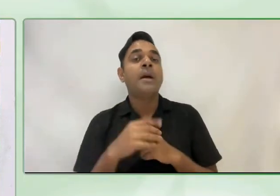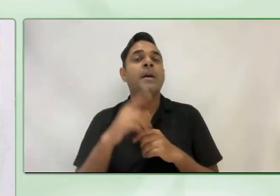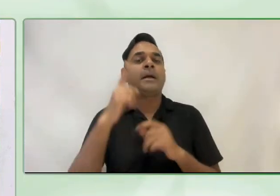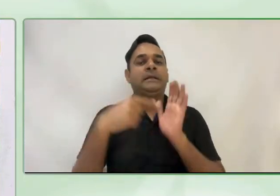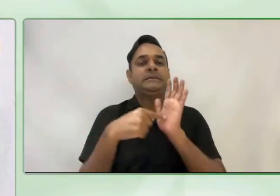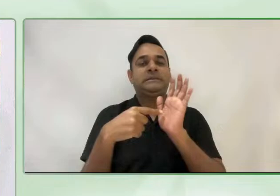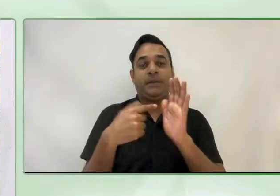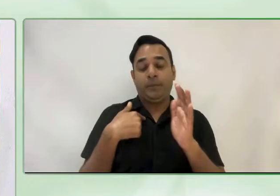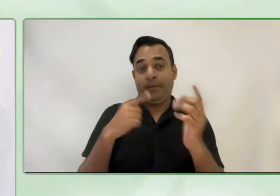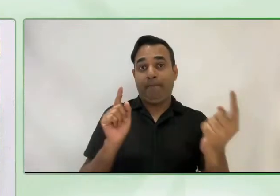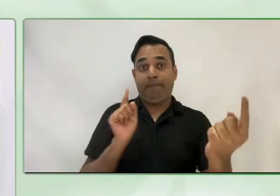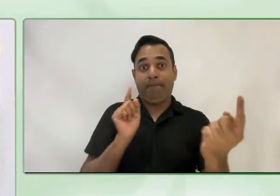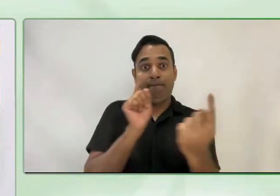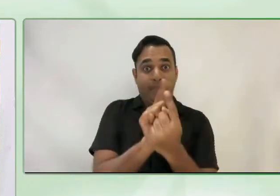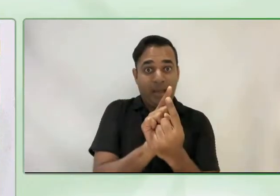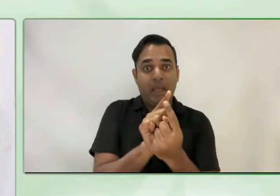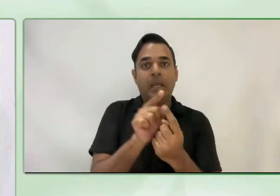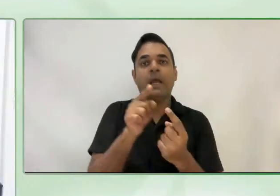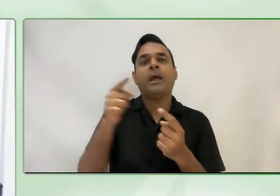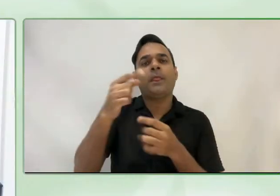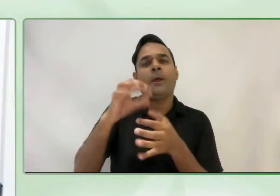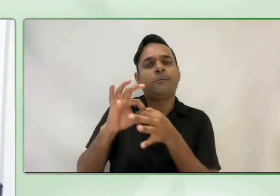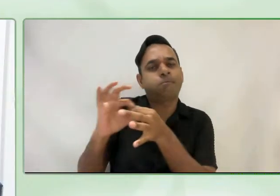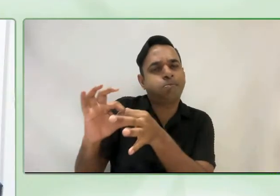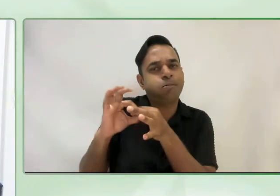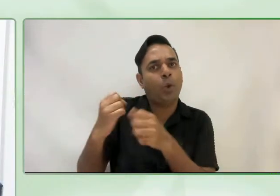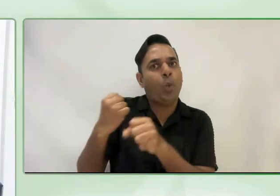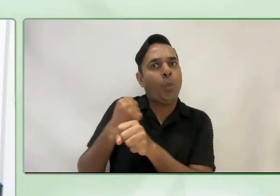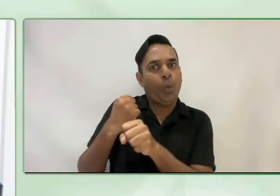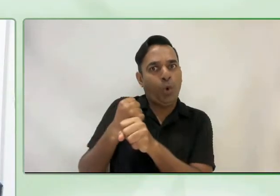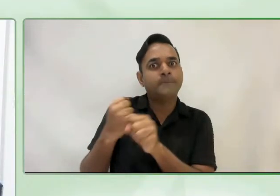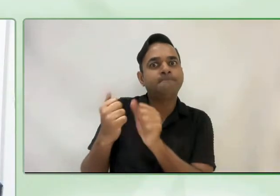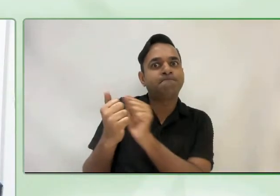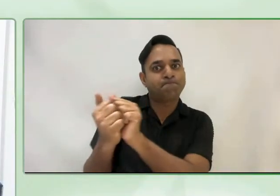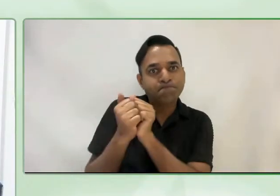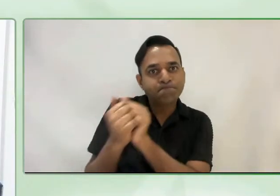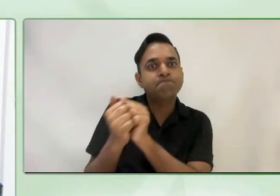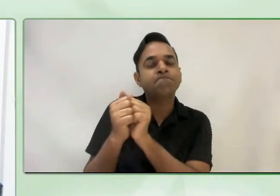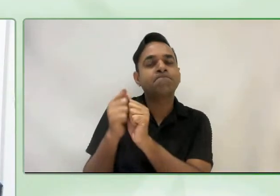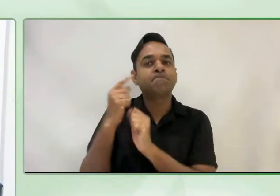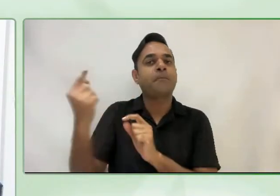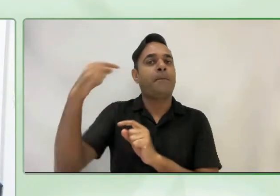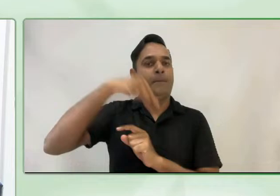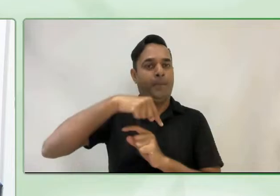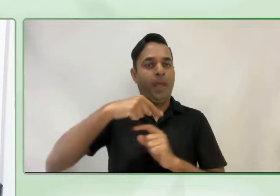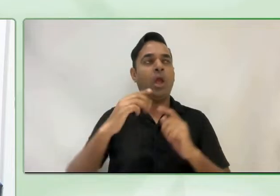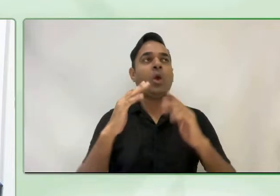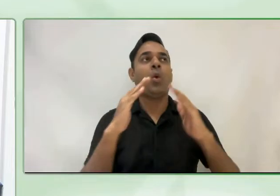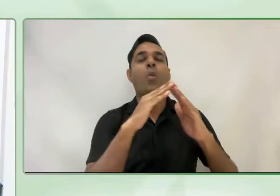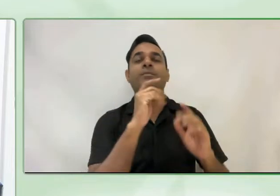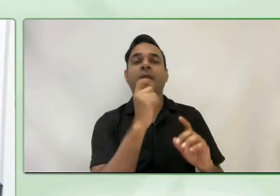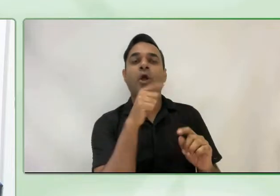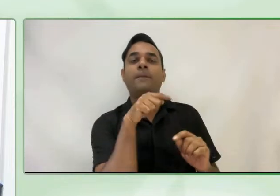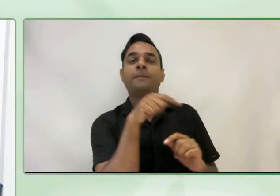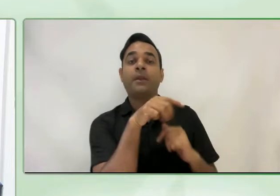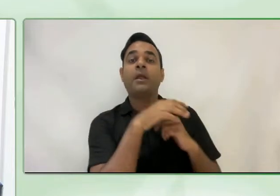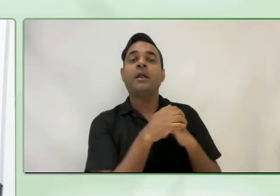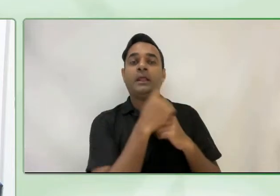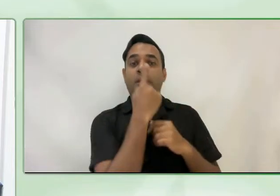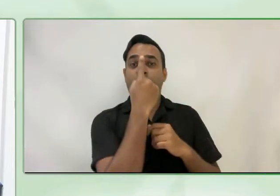year we are one of the awardees. The other one is Trestle Labs from India, who came